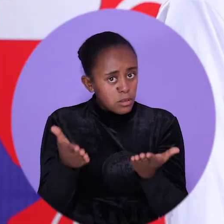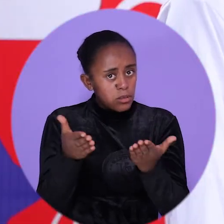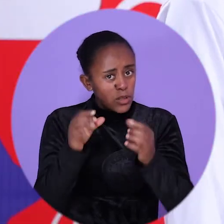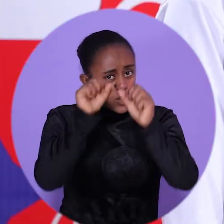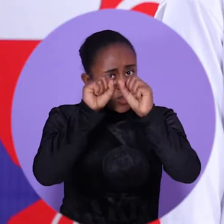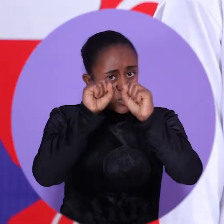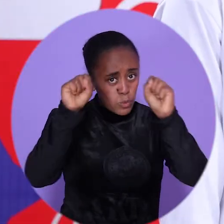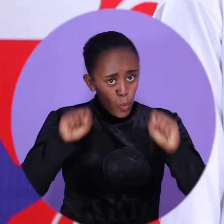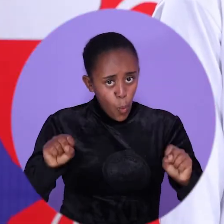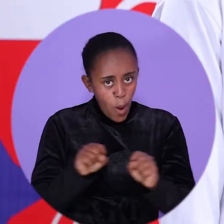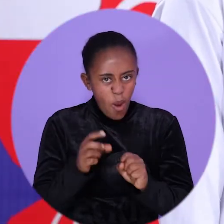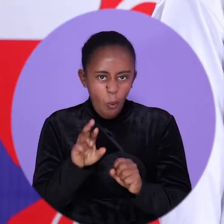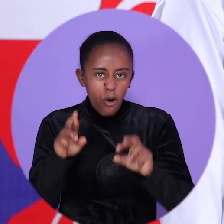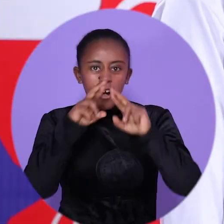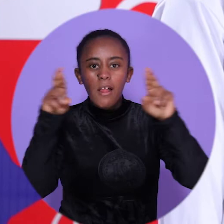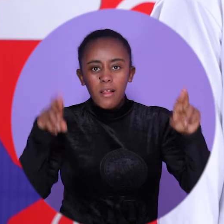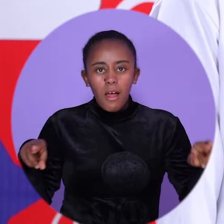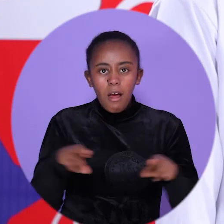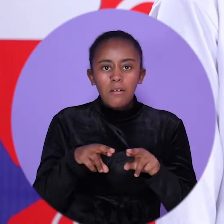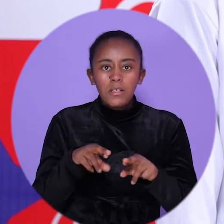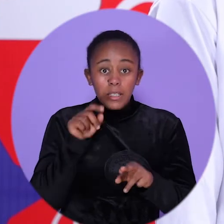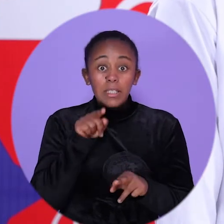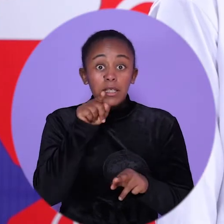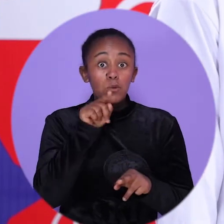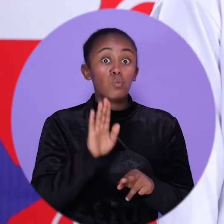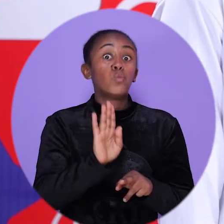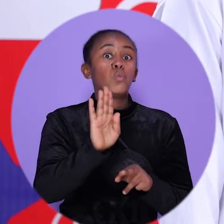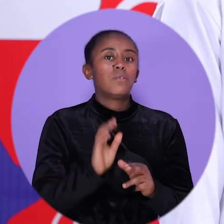rectangle? I give you 10 seconds